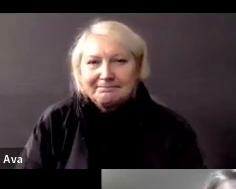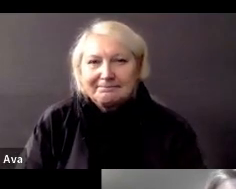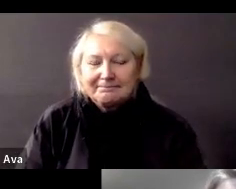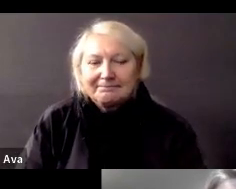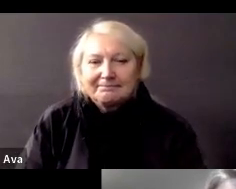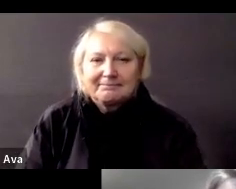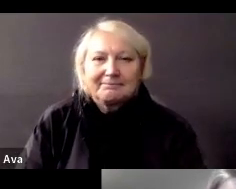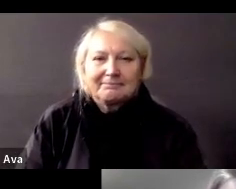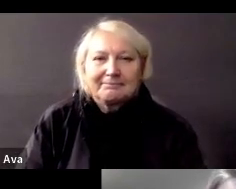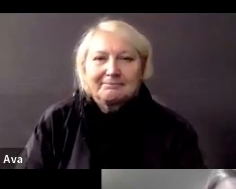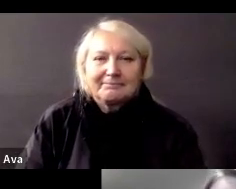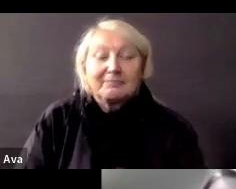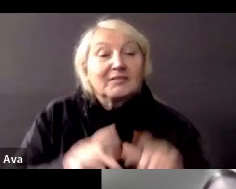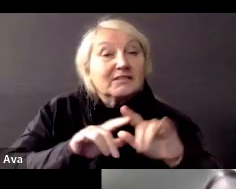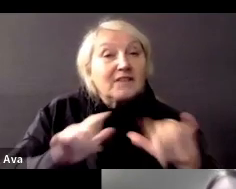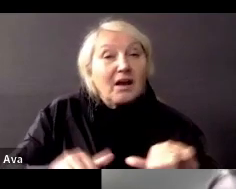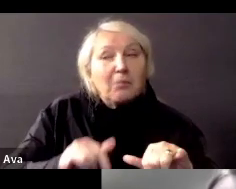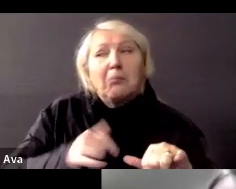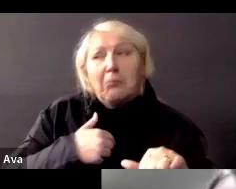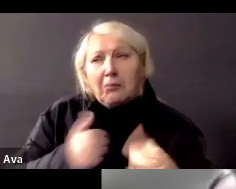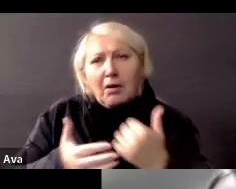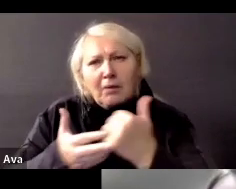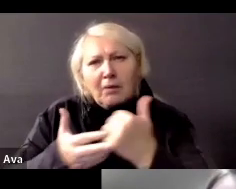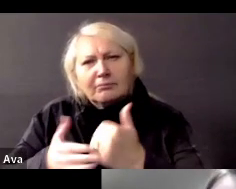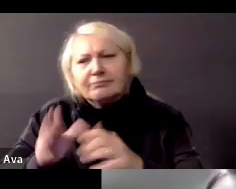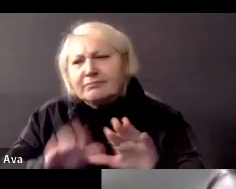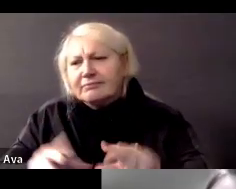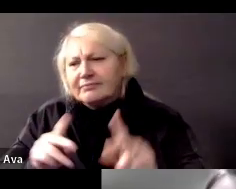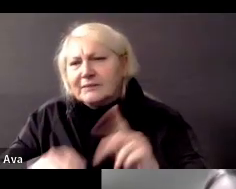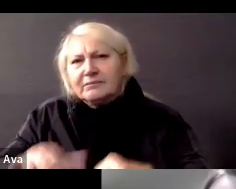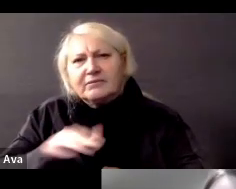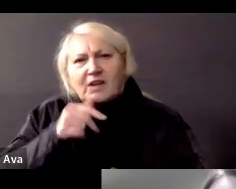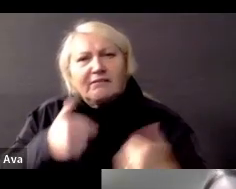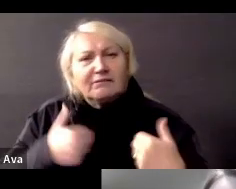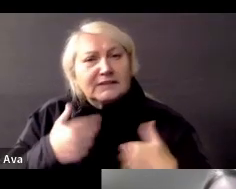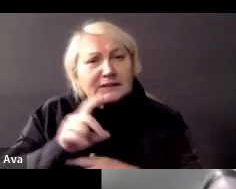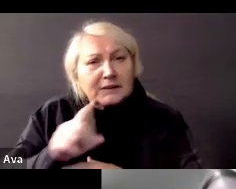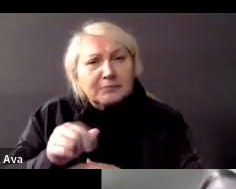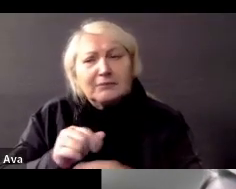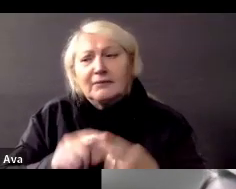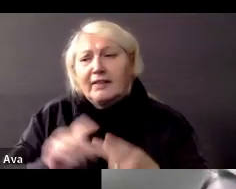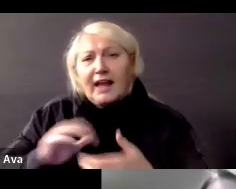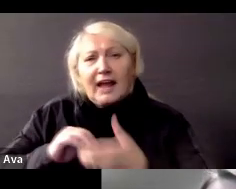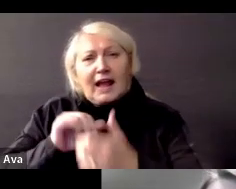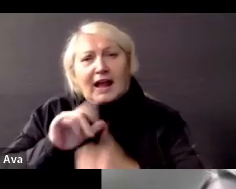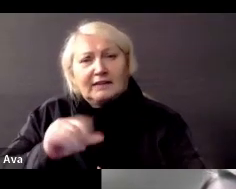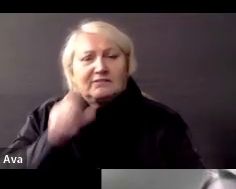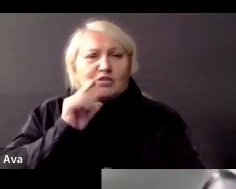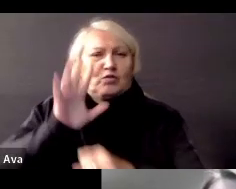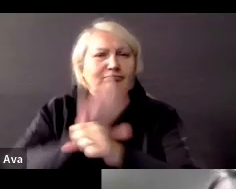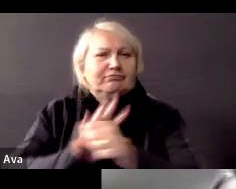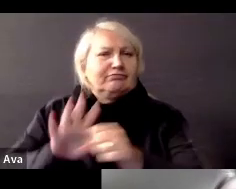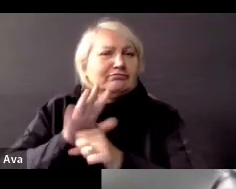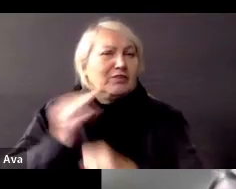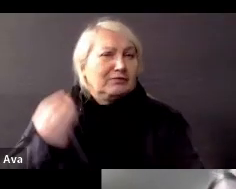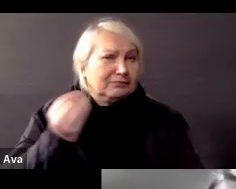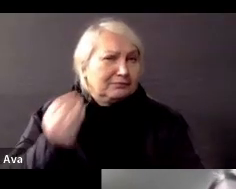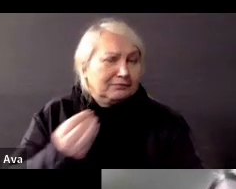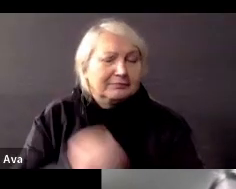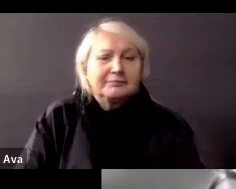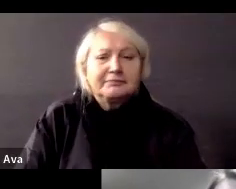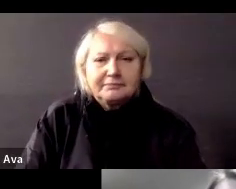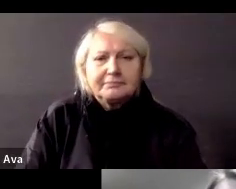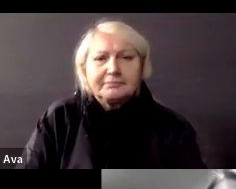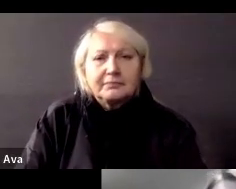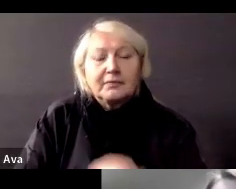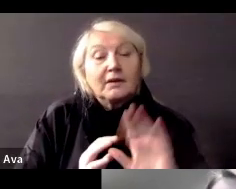people with disabilities, their families and allies across Ontario. So